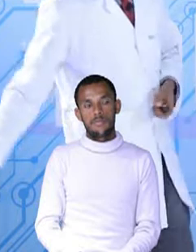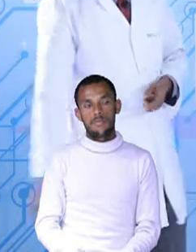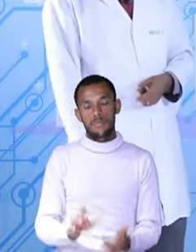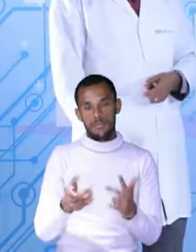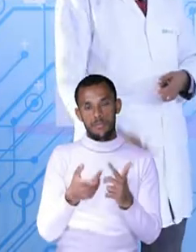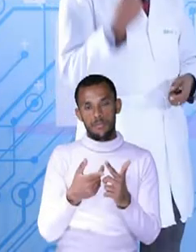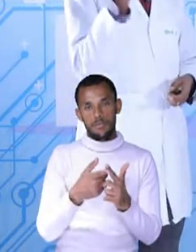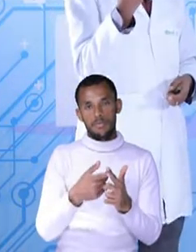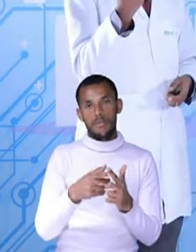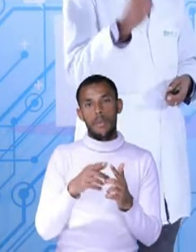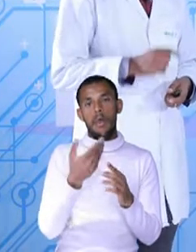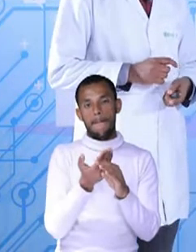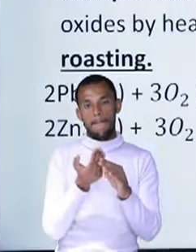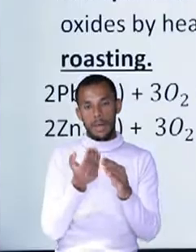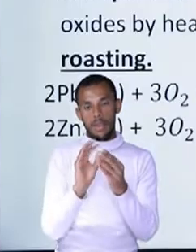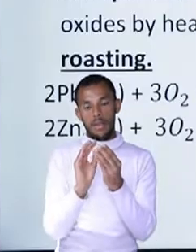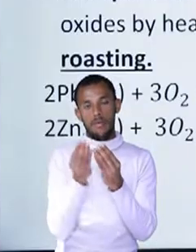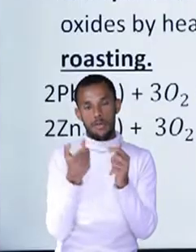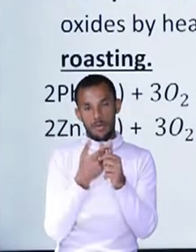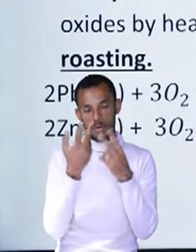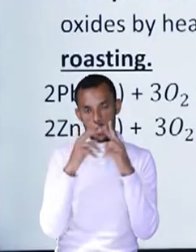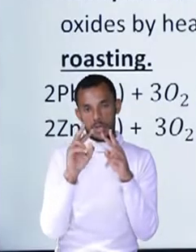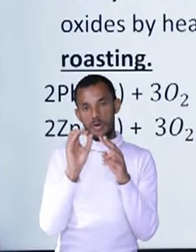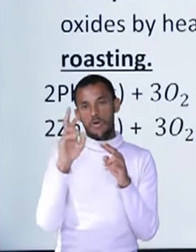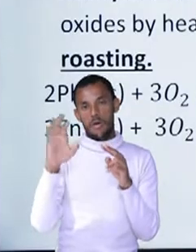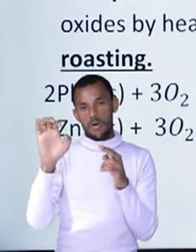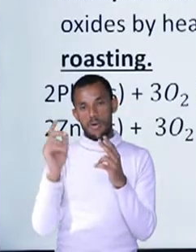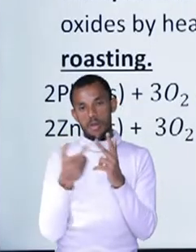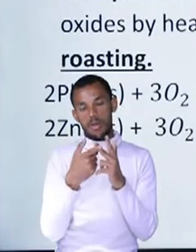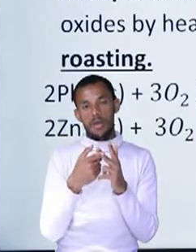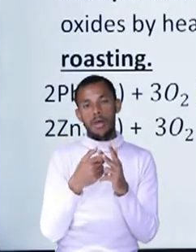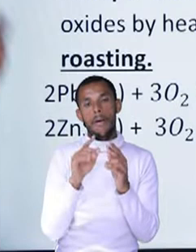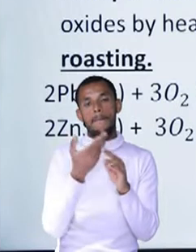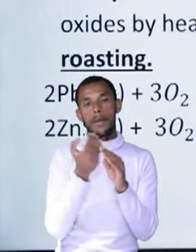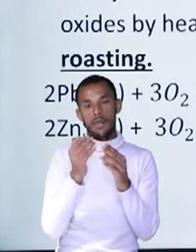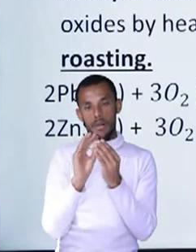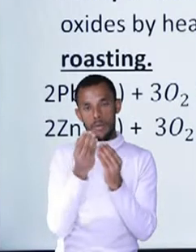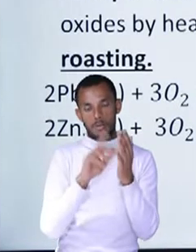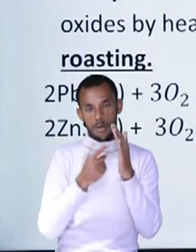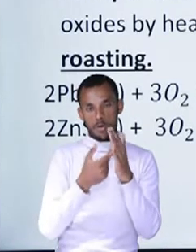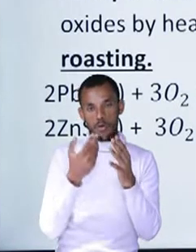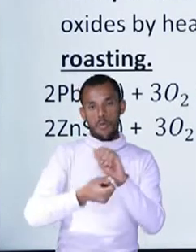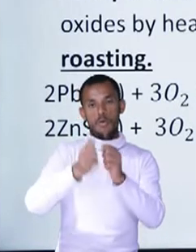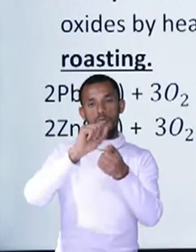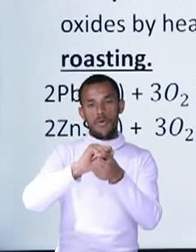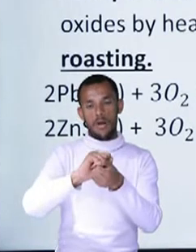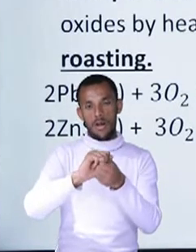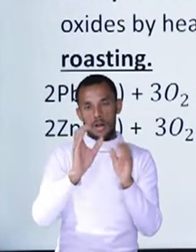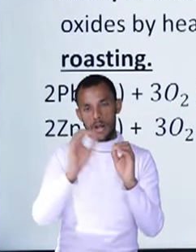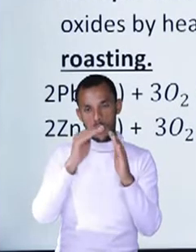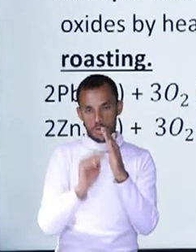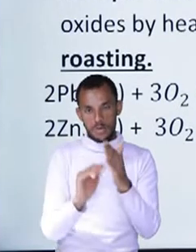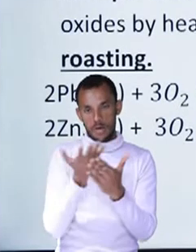The second one is pretreatment. The first one is concentrating the ore. The second one is pretreatment. Pretreatment means converts